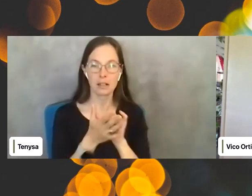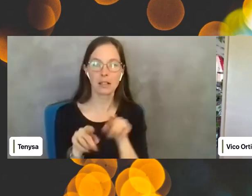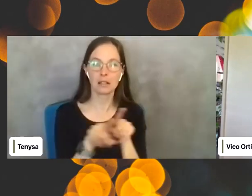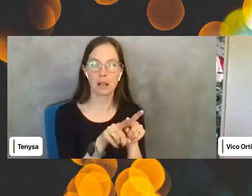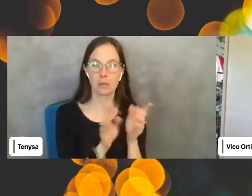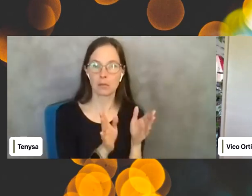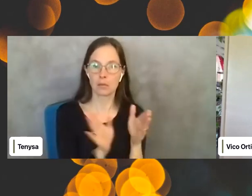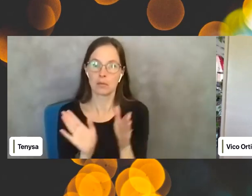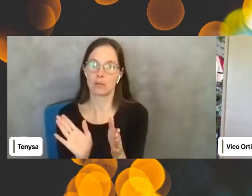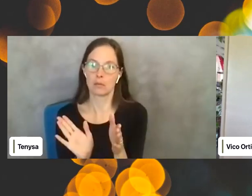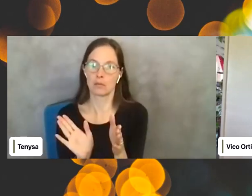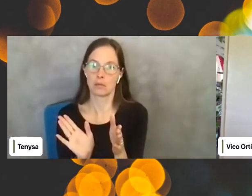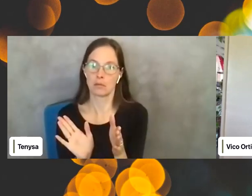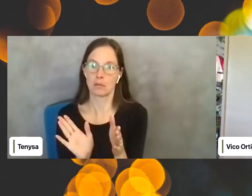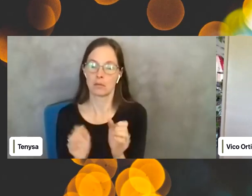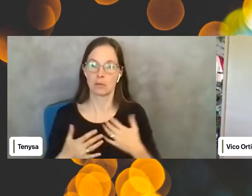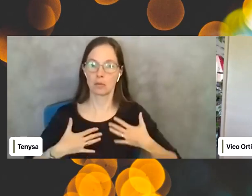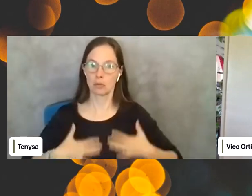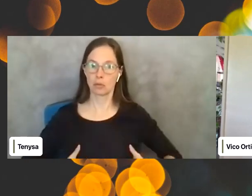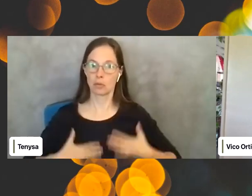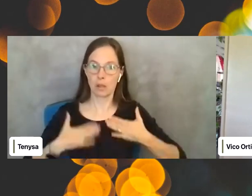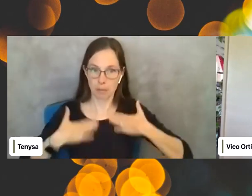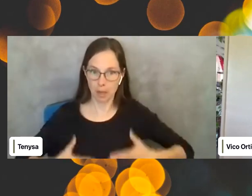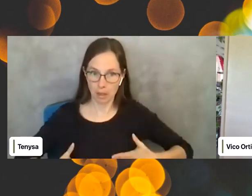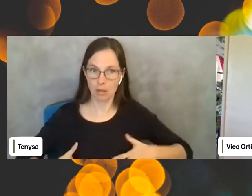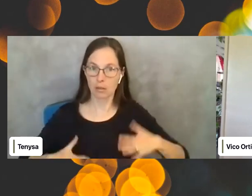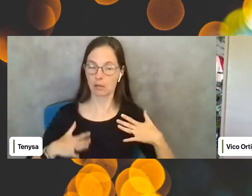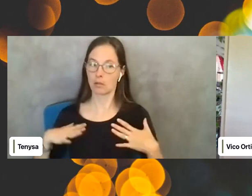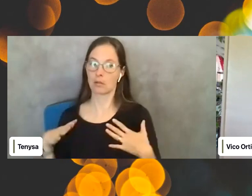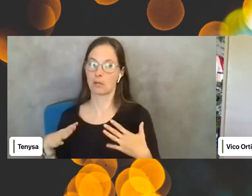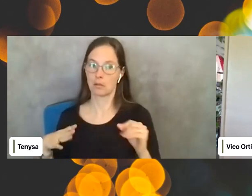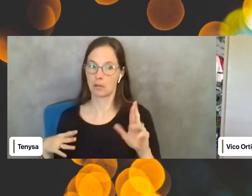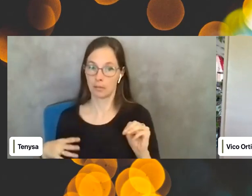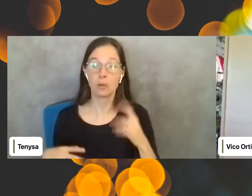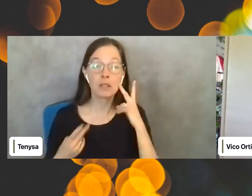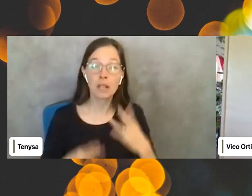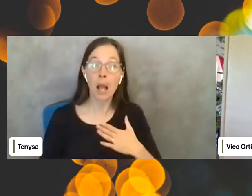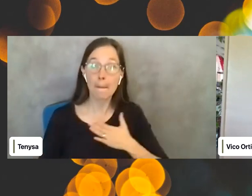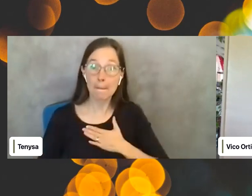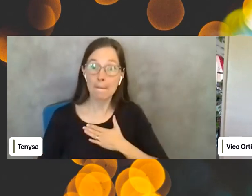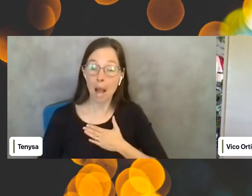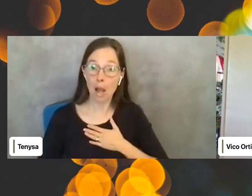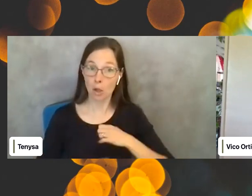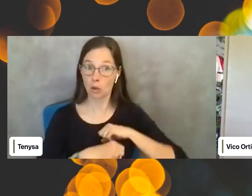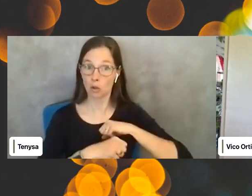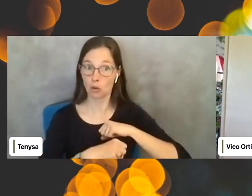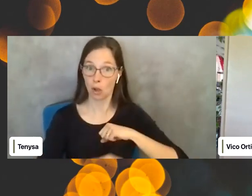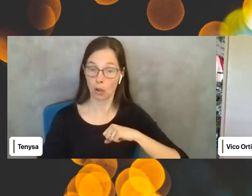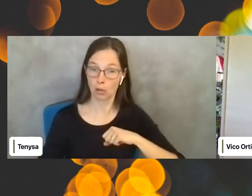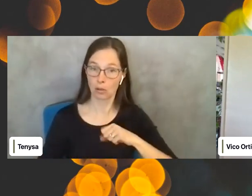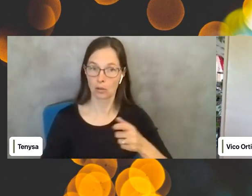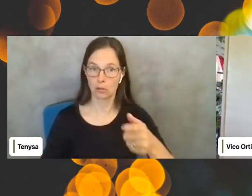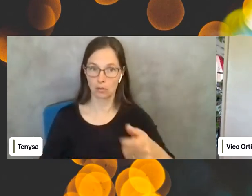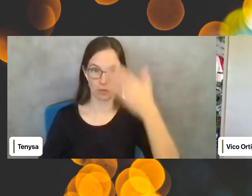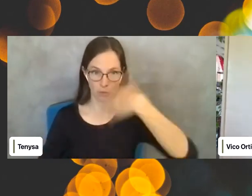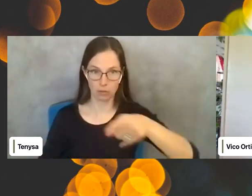line with your chest, your body, and your arm. And as you can see, my guard is facing forwards.